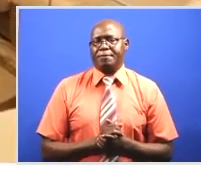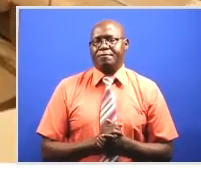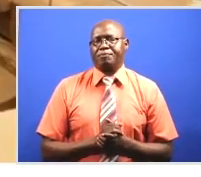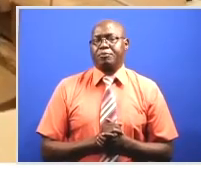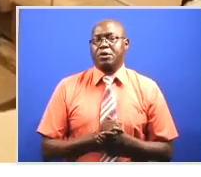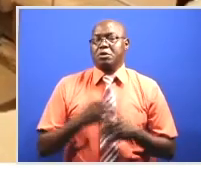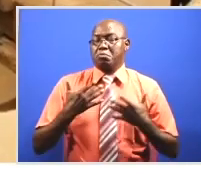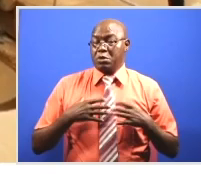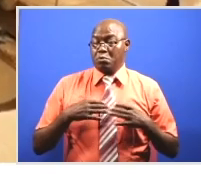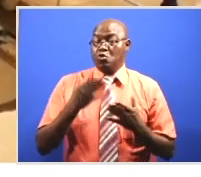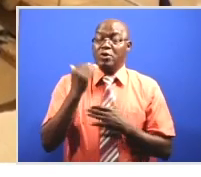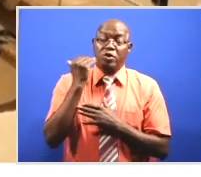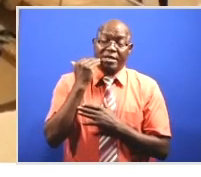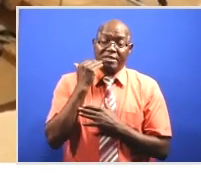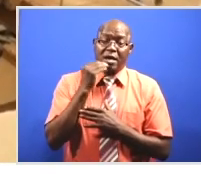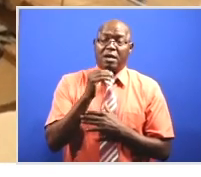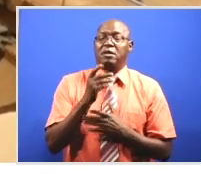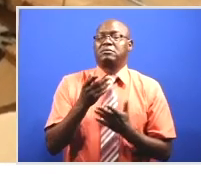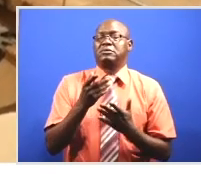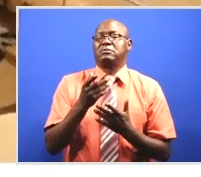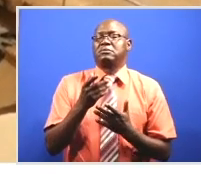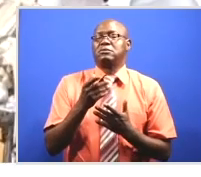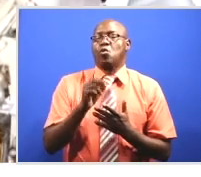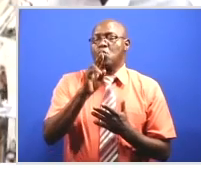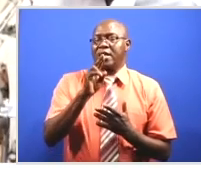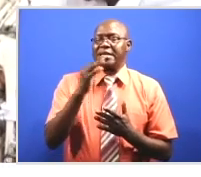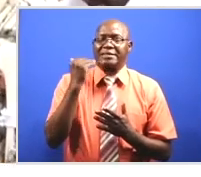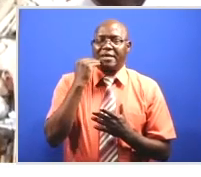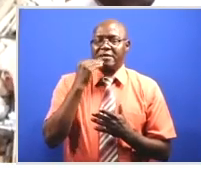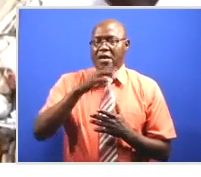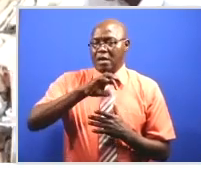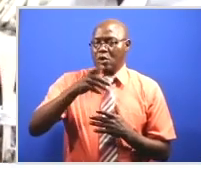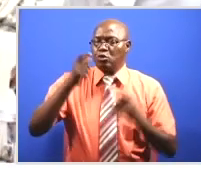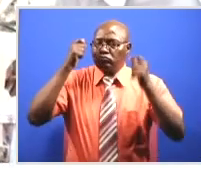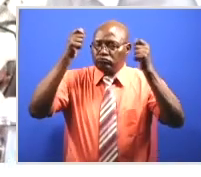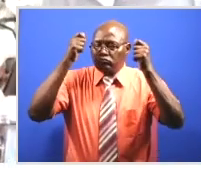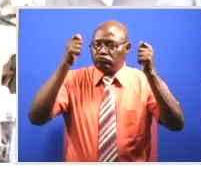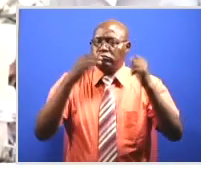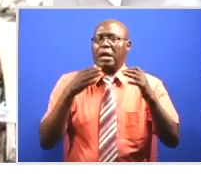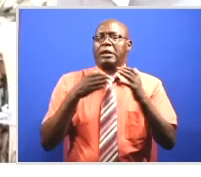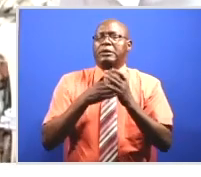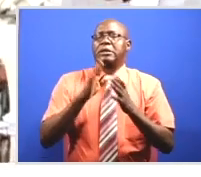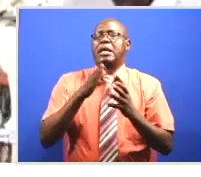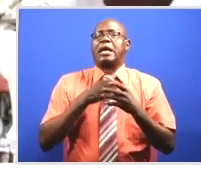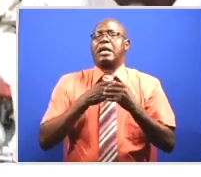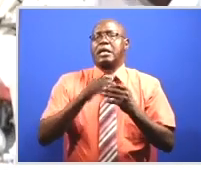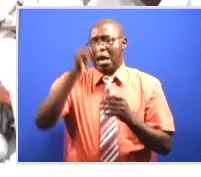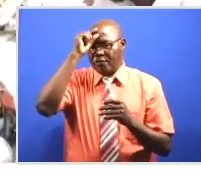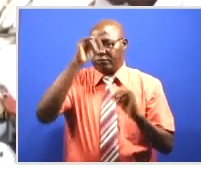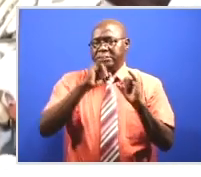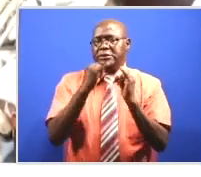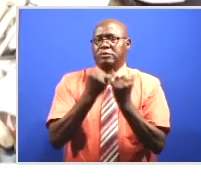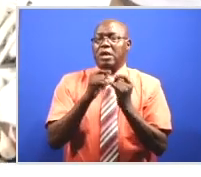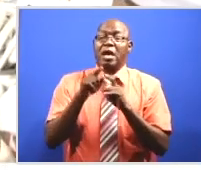Residents of Ugenya in Siaya County have threatened to organize protests against their leaders and government institutions, accusing them